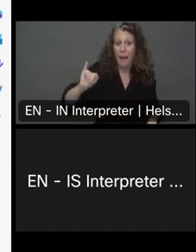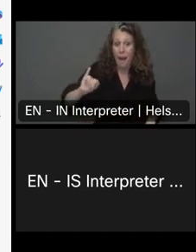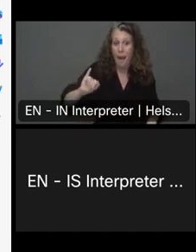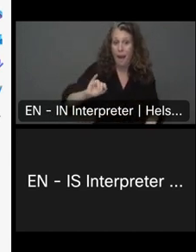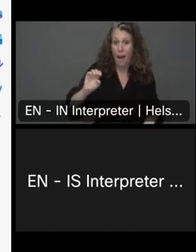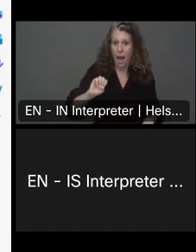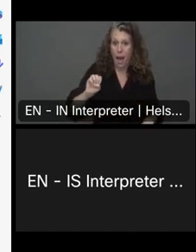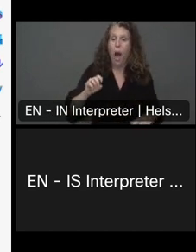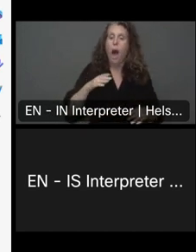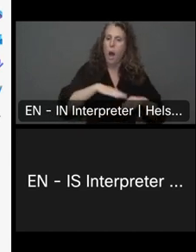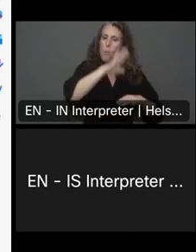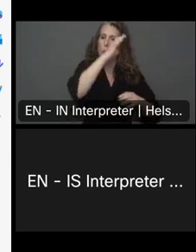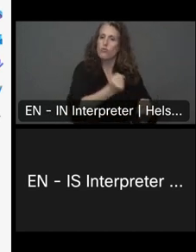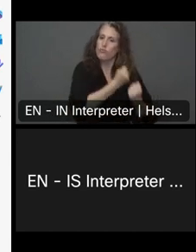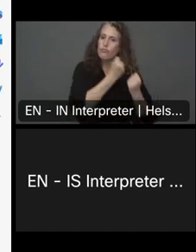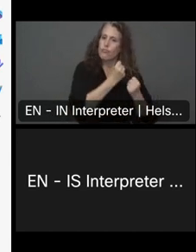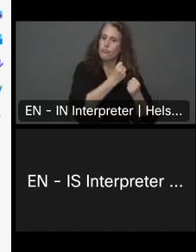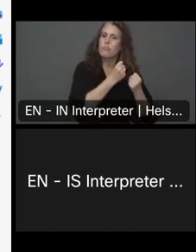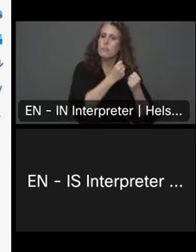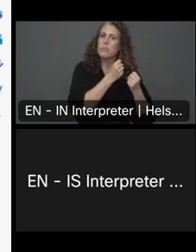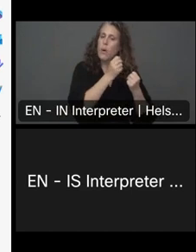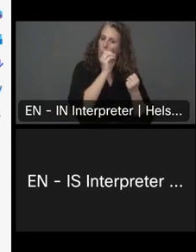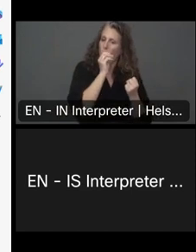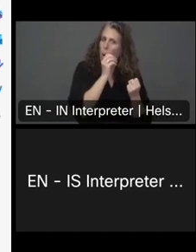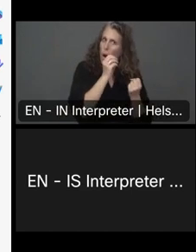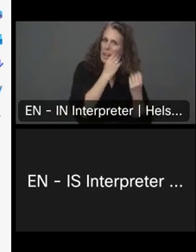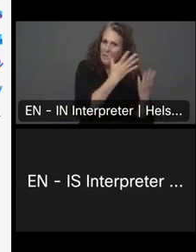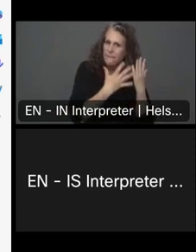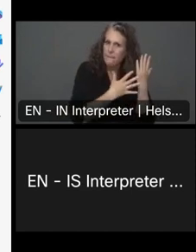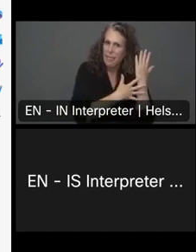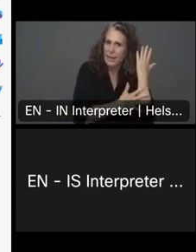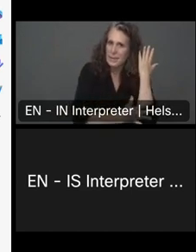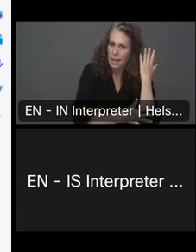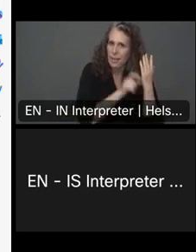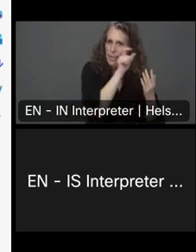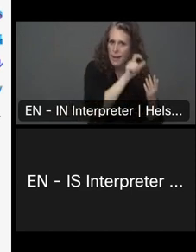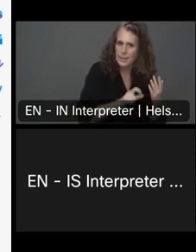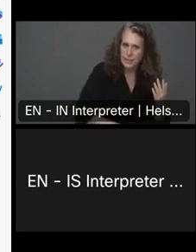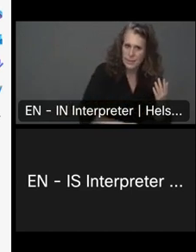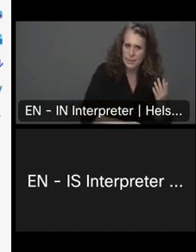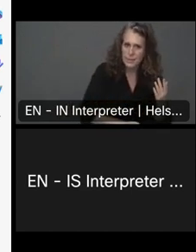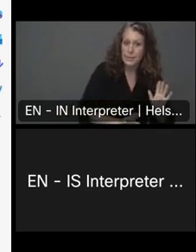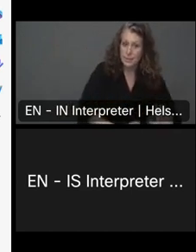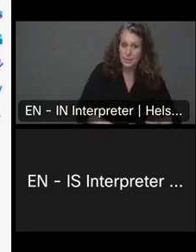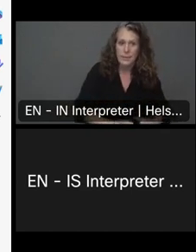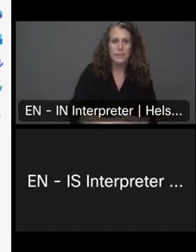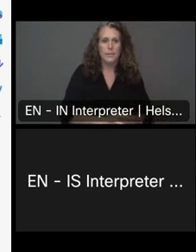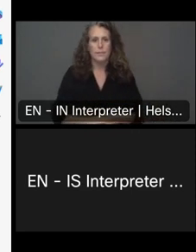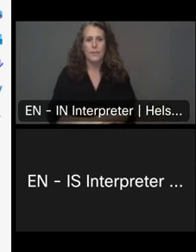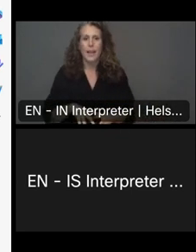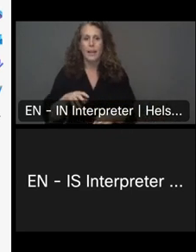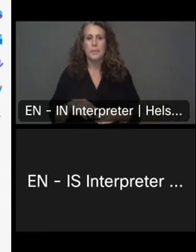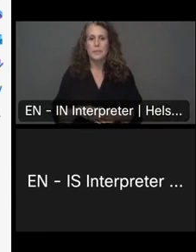of lexicalization possibilities than O. So a system will be better if it